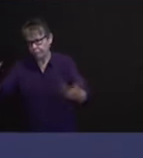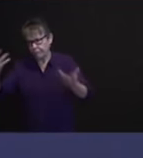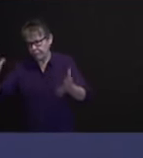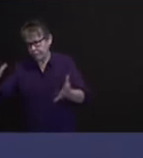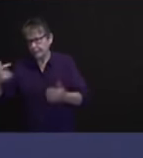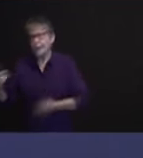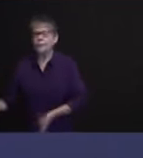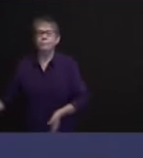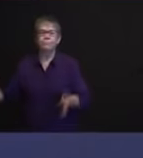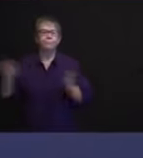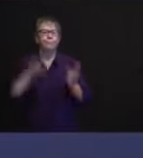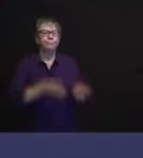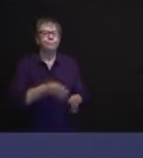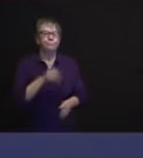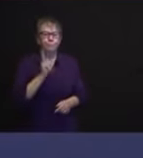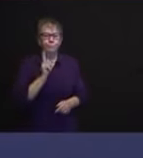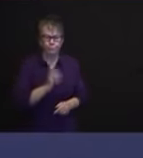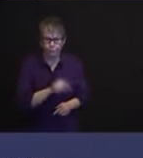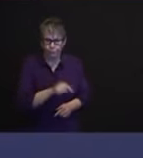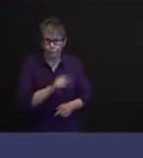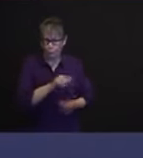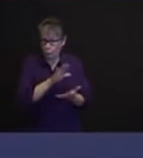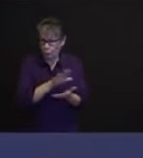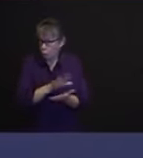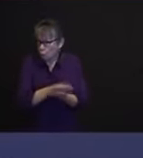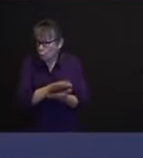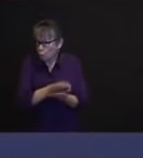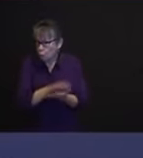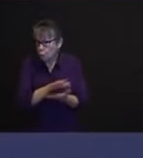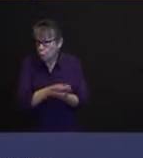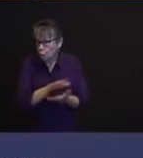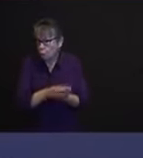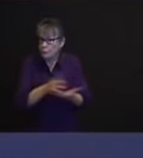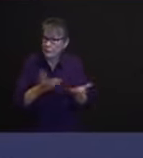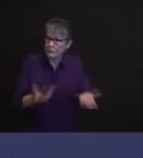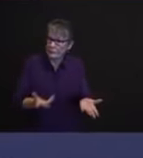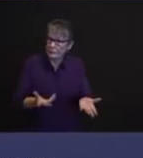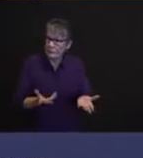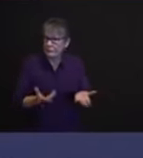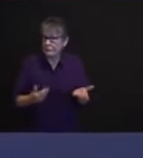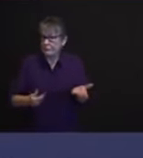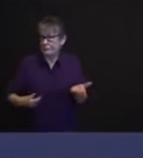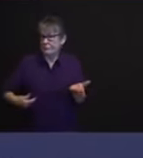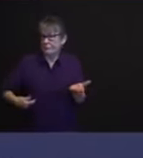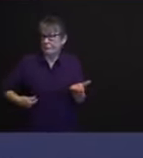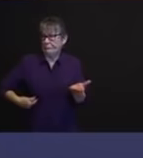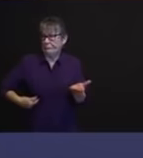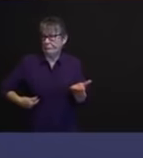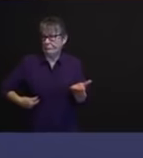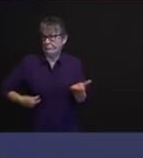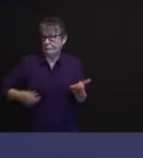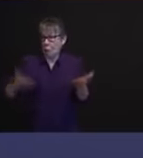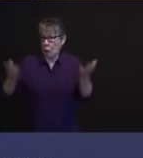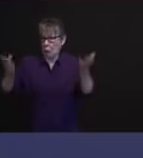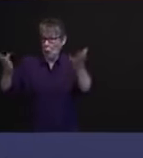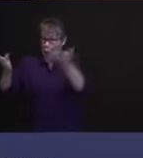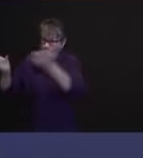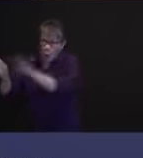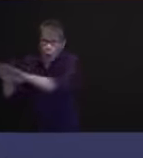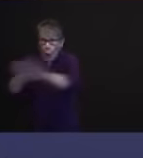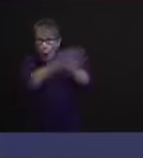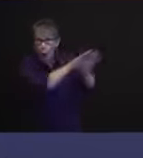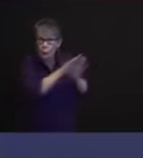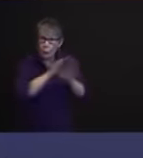not anticipate, as a broad statewide matter, schools are going to close in New Jersey. I will be very surprised if they do. That option has to stay on the